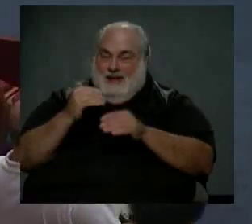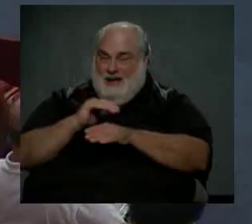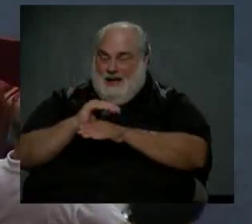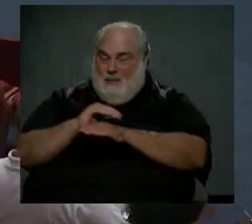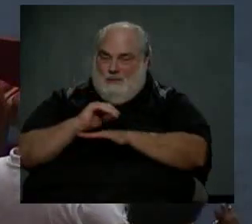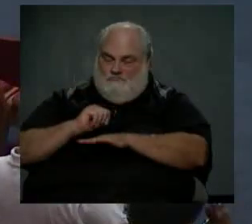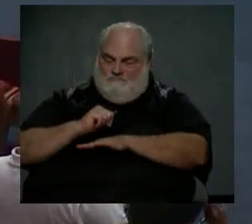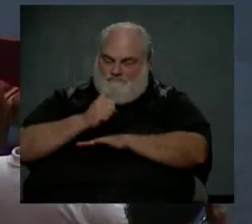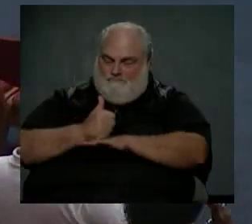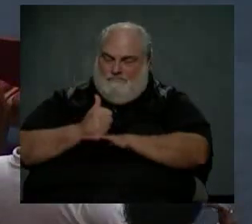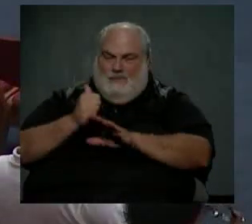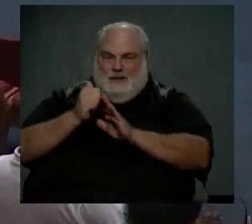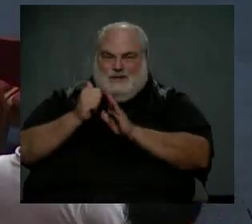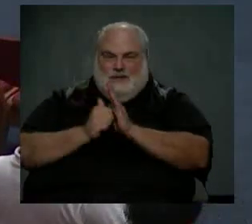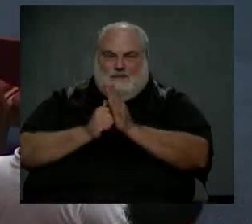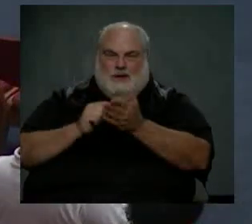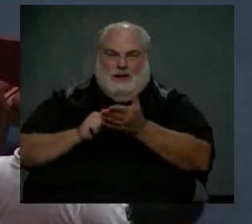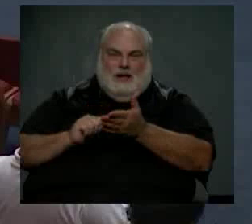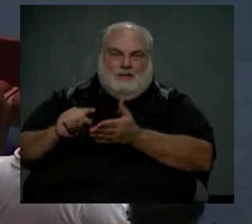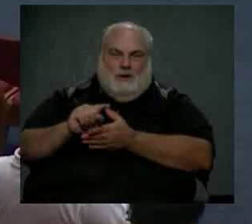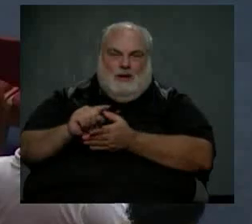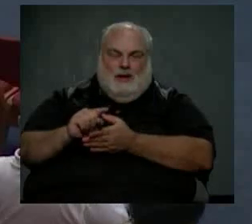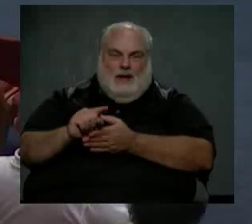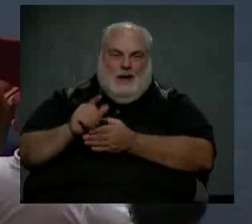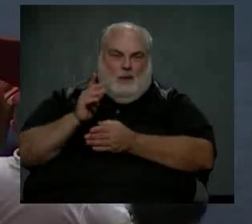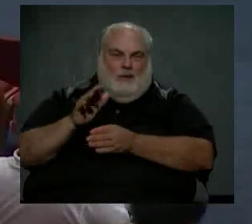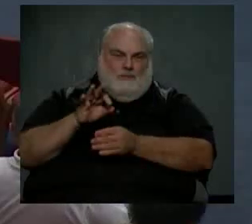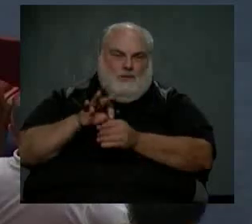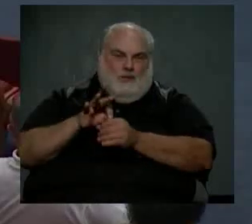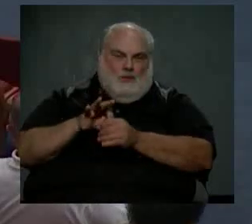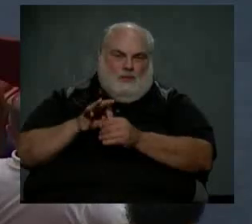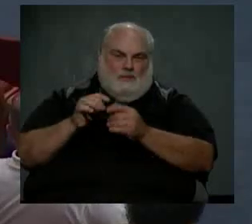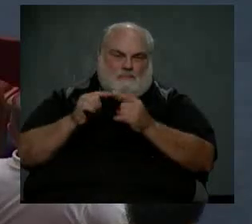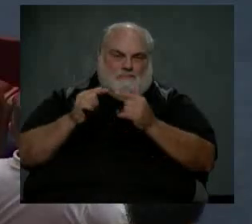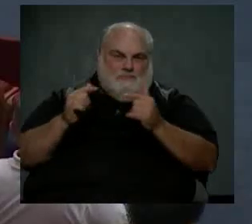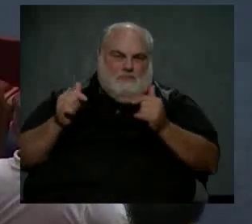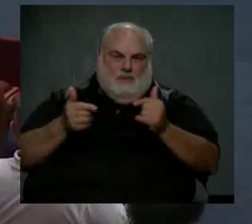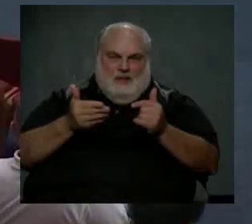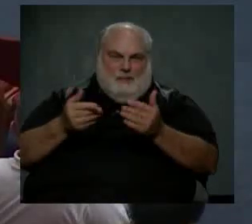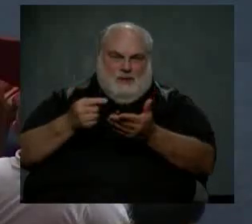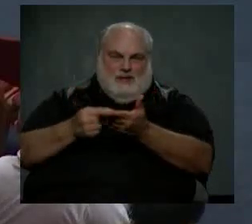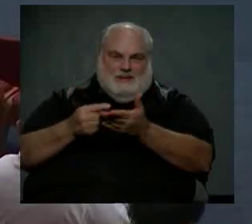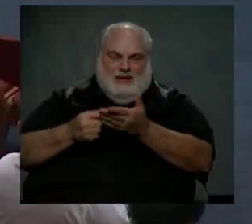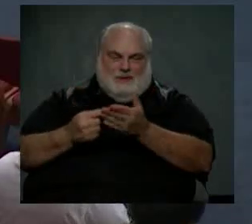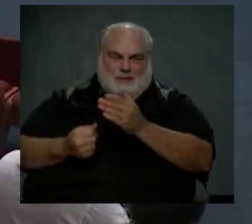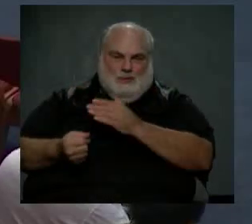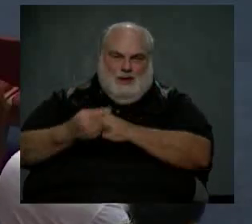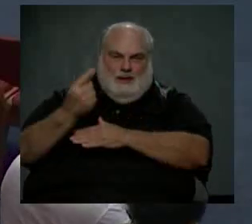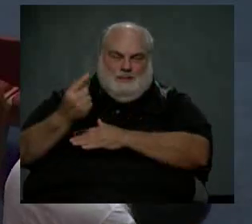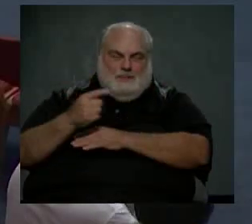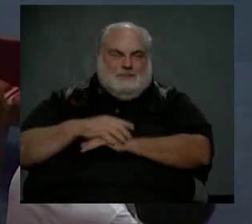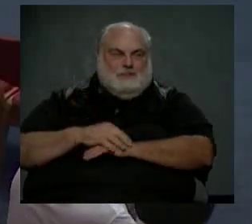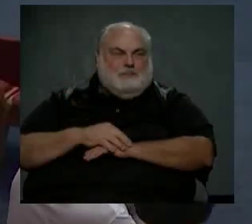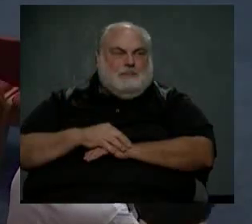our agenda for next week when we will vote on the items that we discussed today.